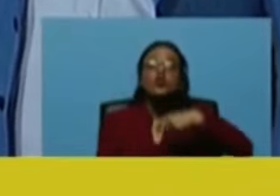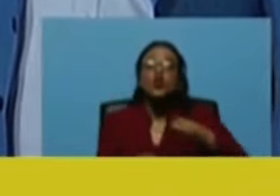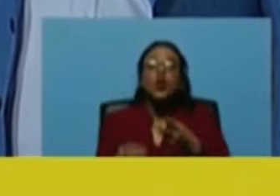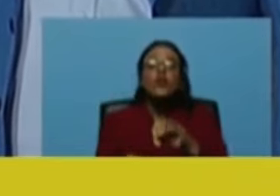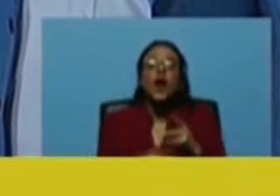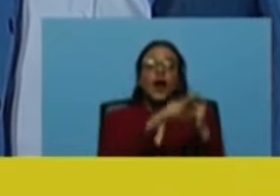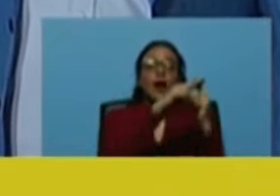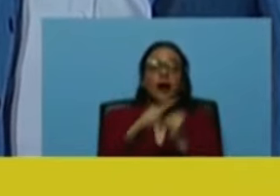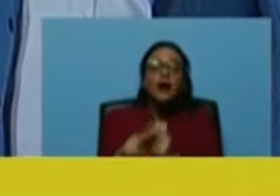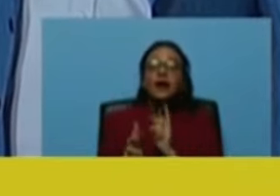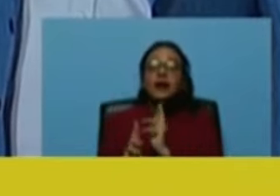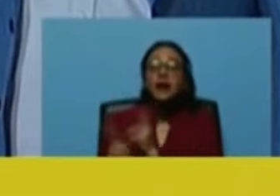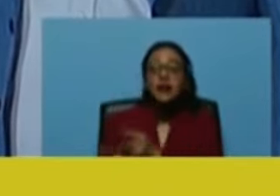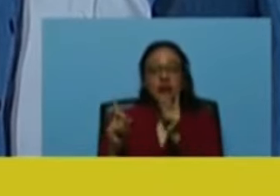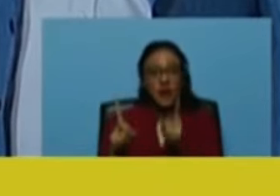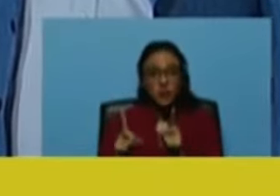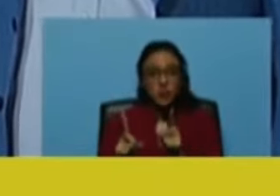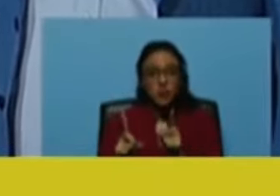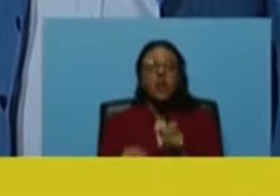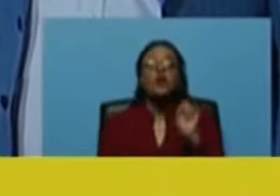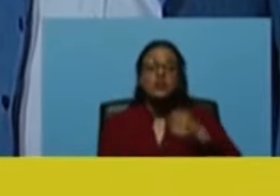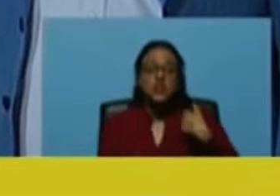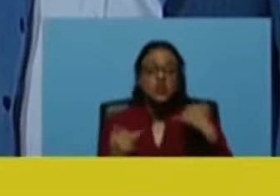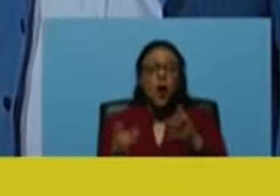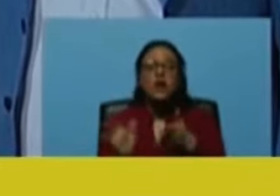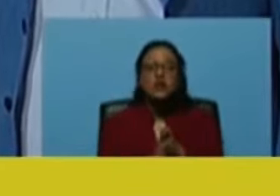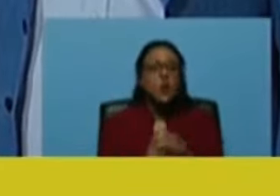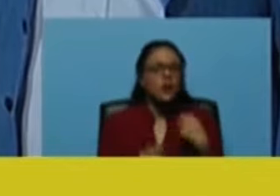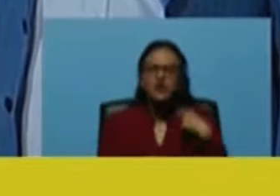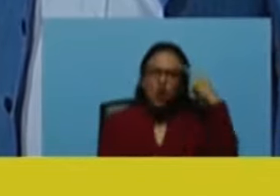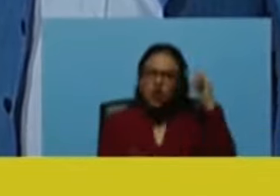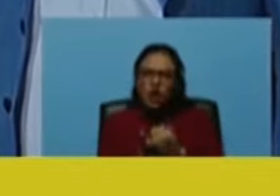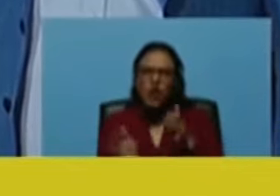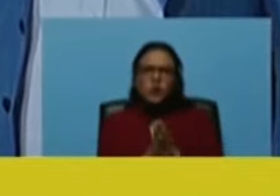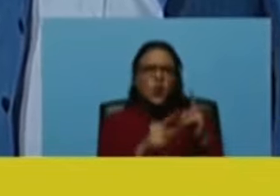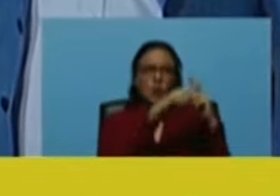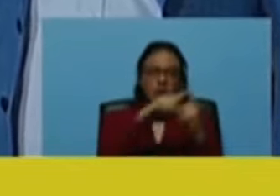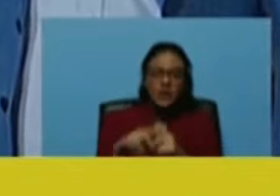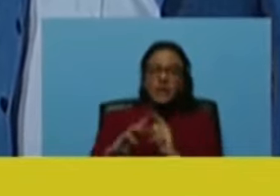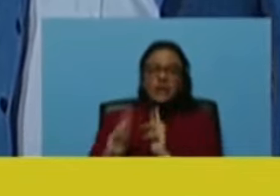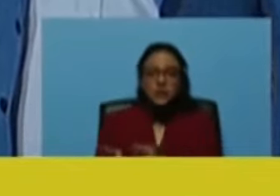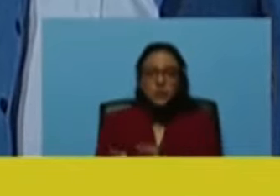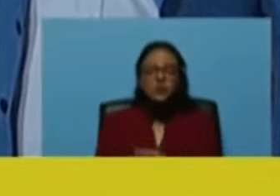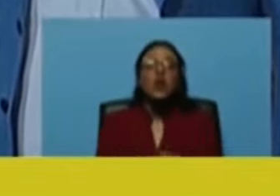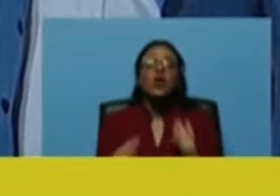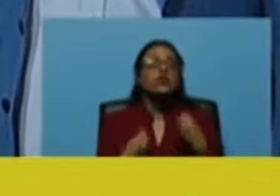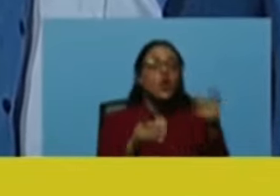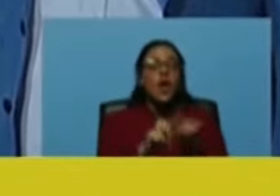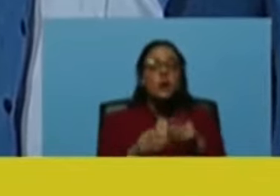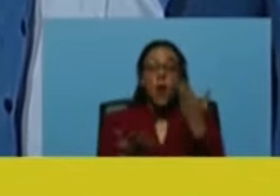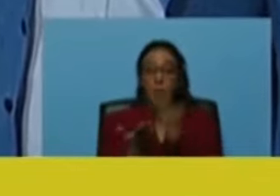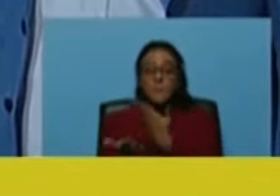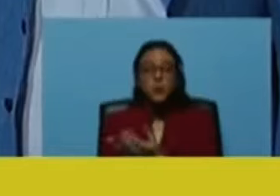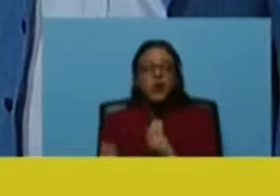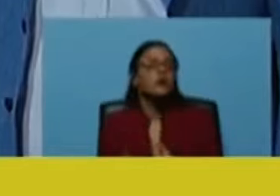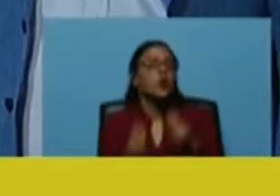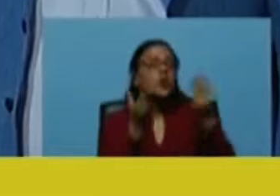When the tally sheets are polished, we provide results.